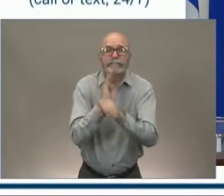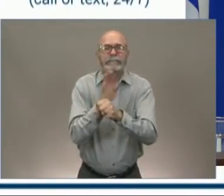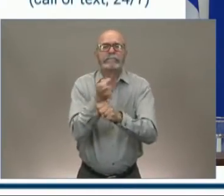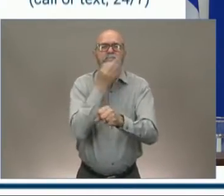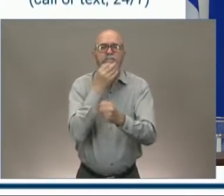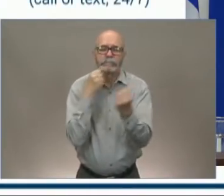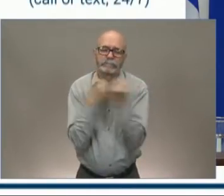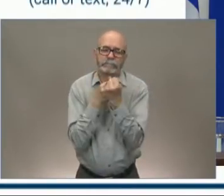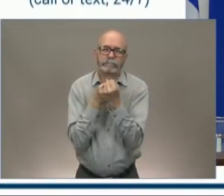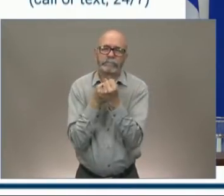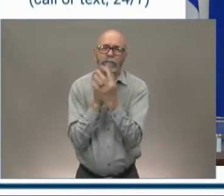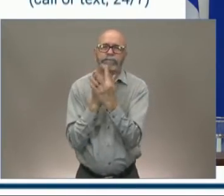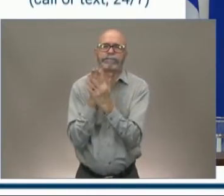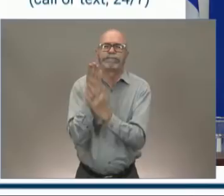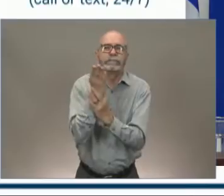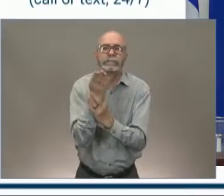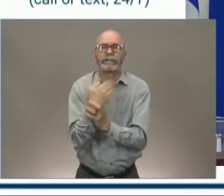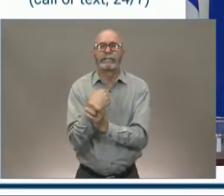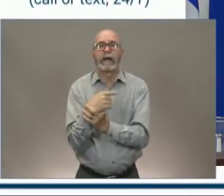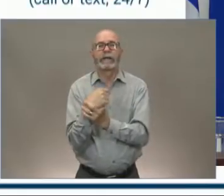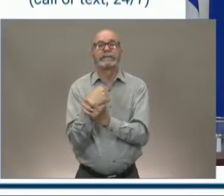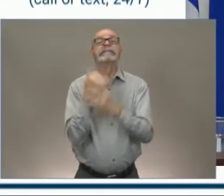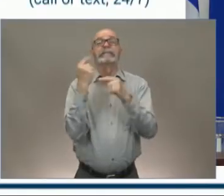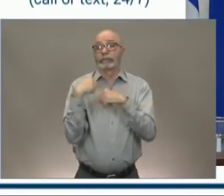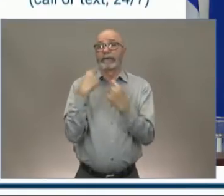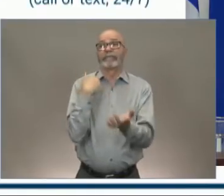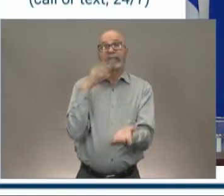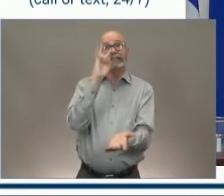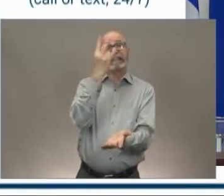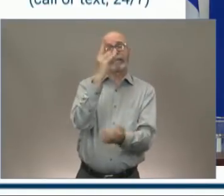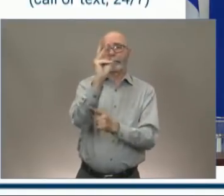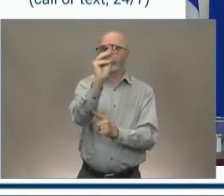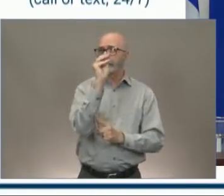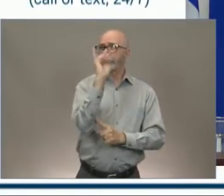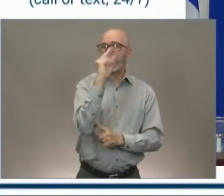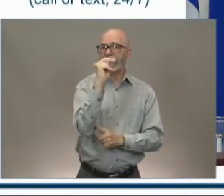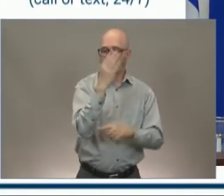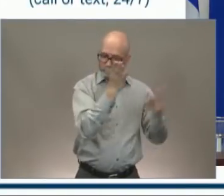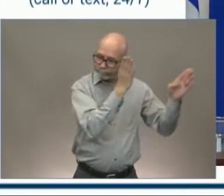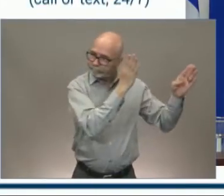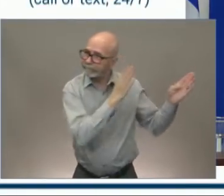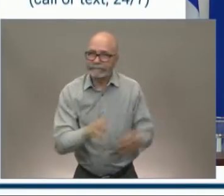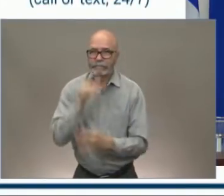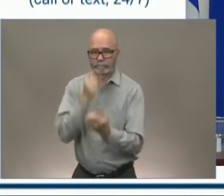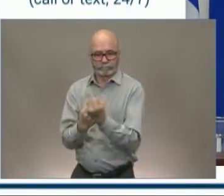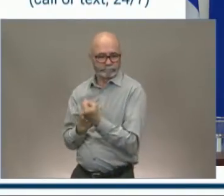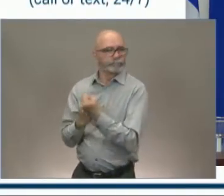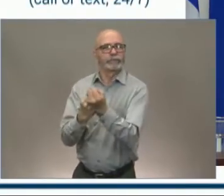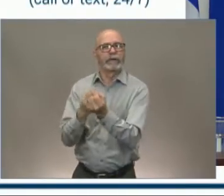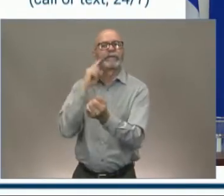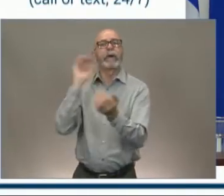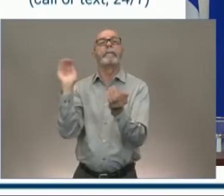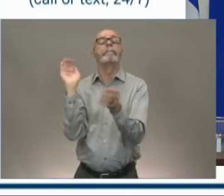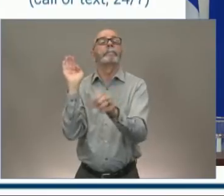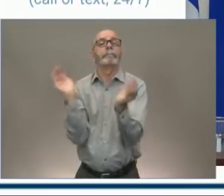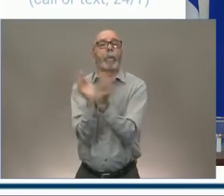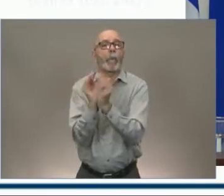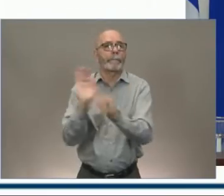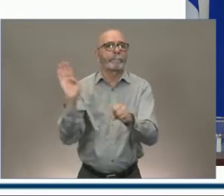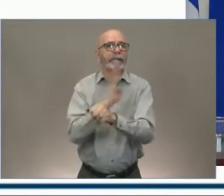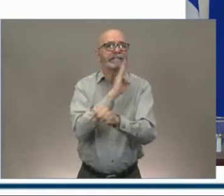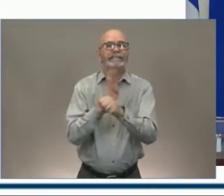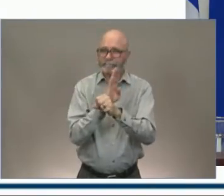million plan to help with the impact of COVID-19. The Small Business Real Property Tax Rebate Program